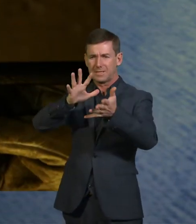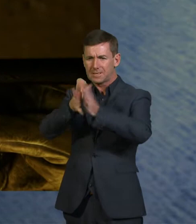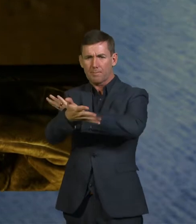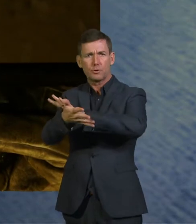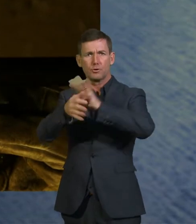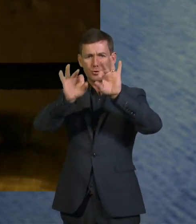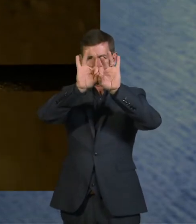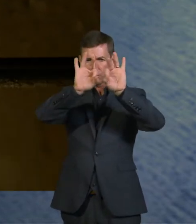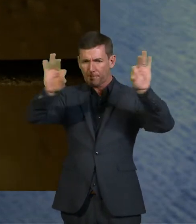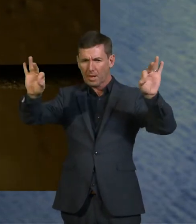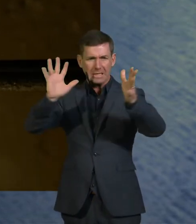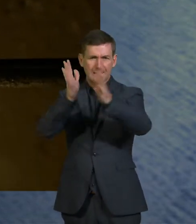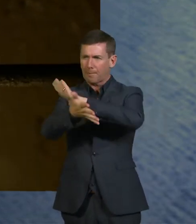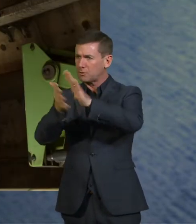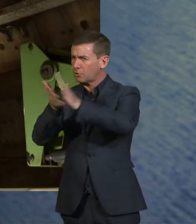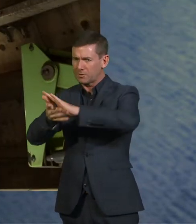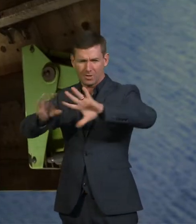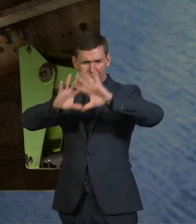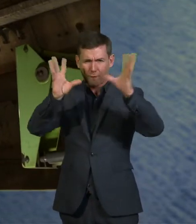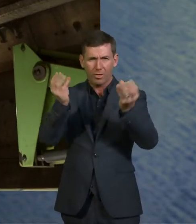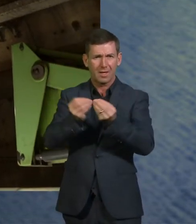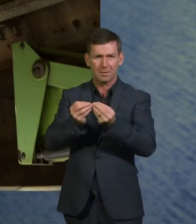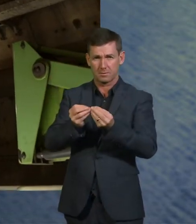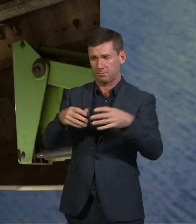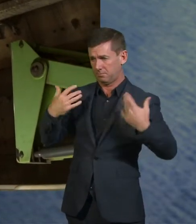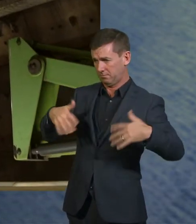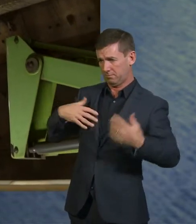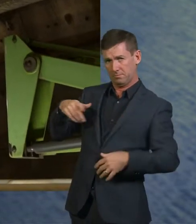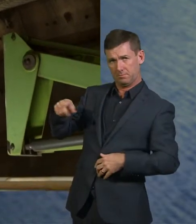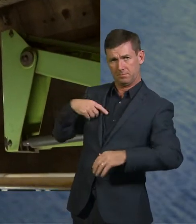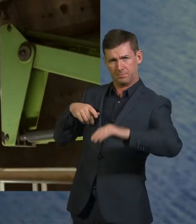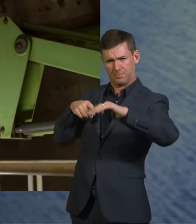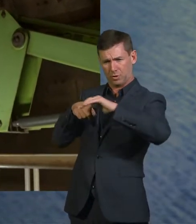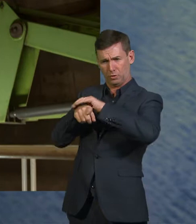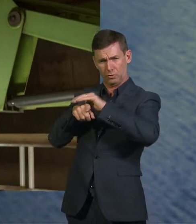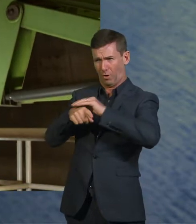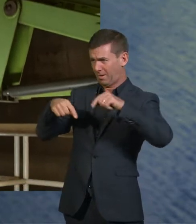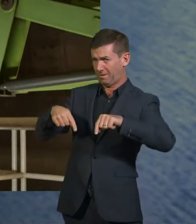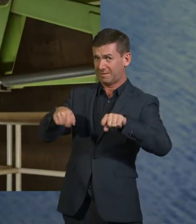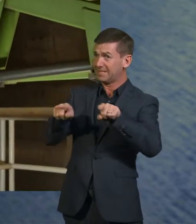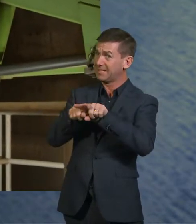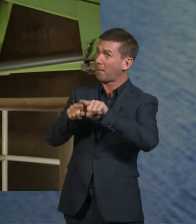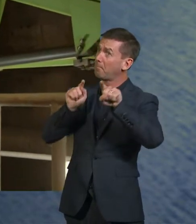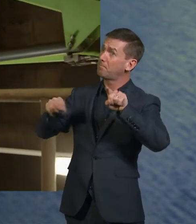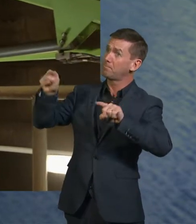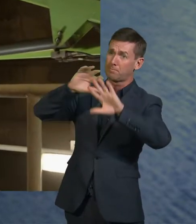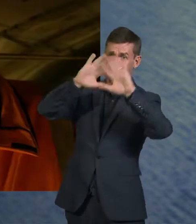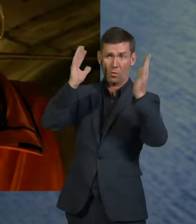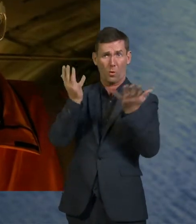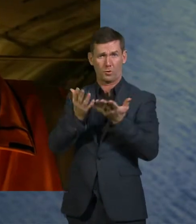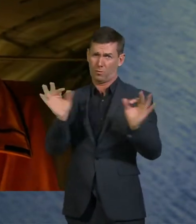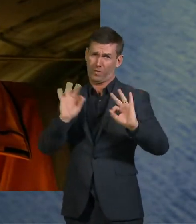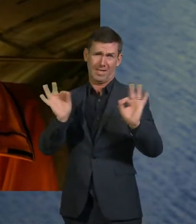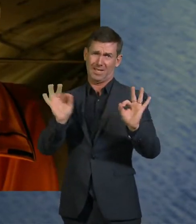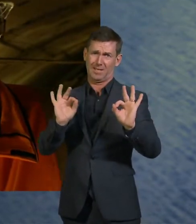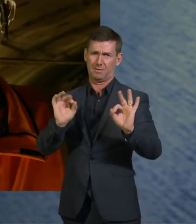wire a lot. No other tunnel in the world has conditions quite like this. It's always a learning curve, especially